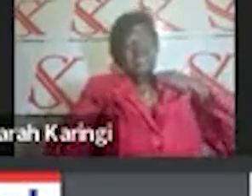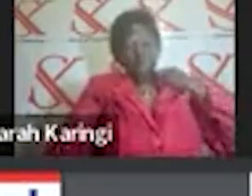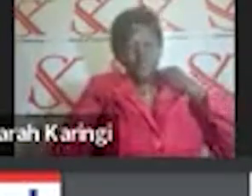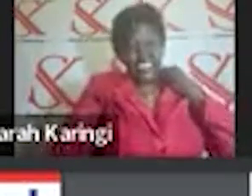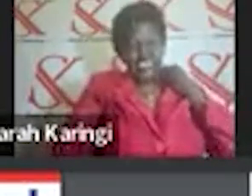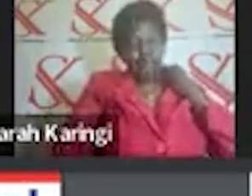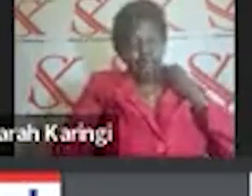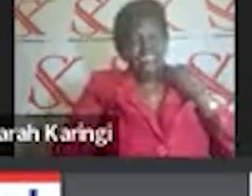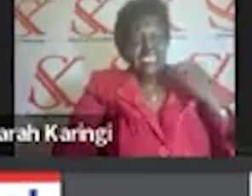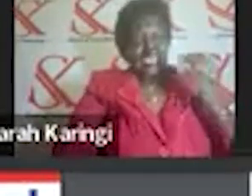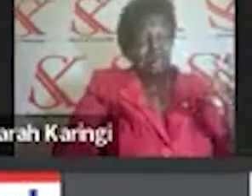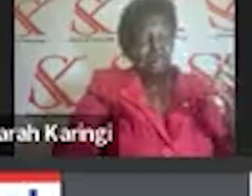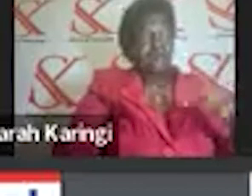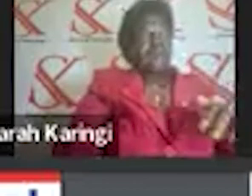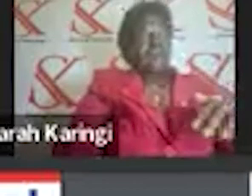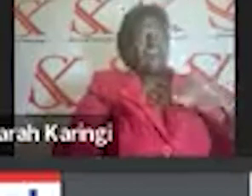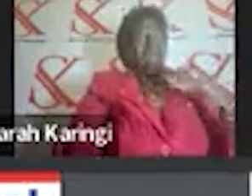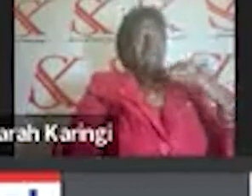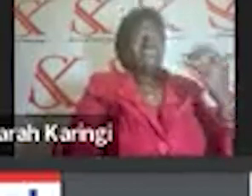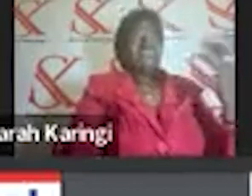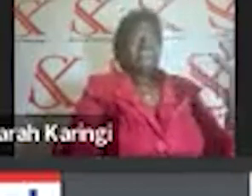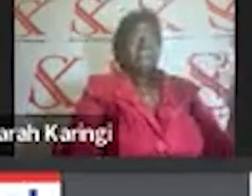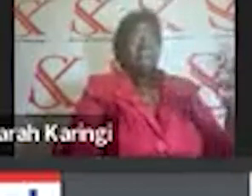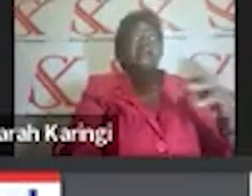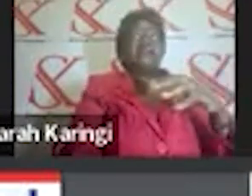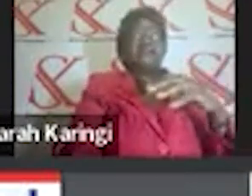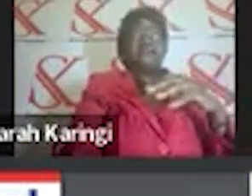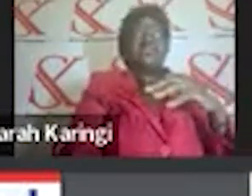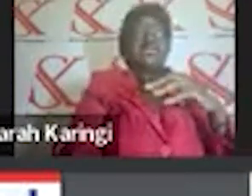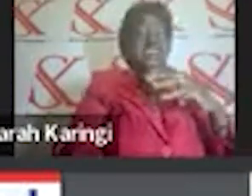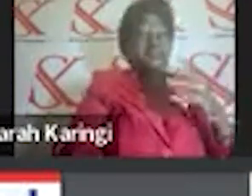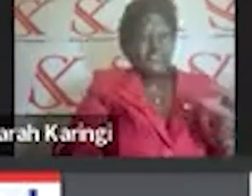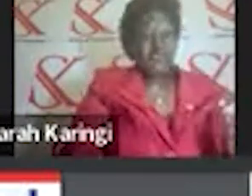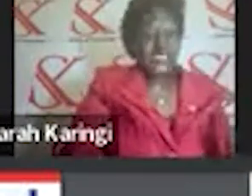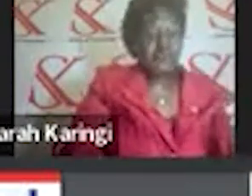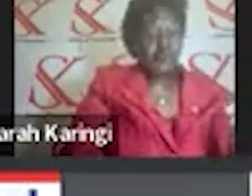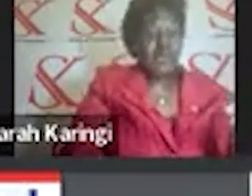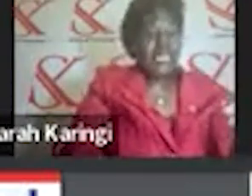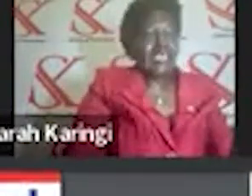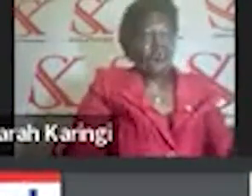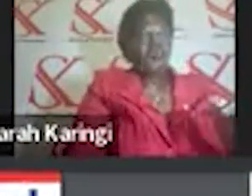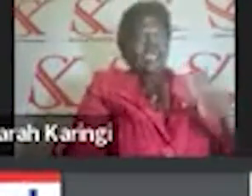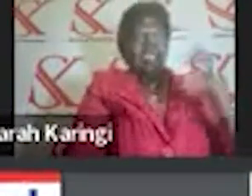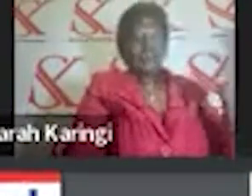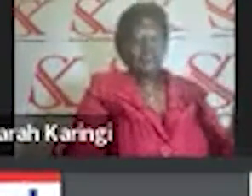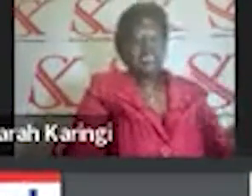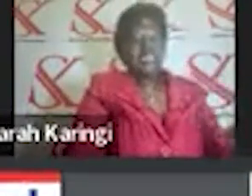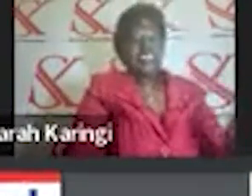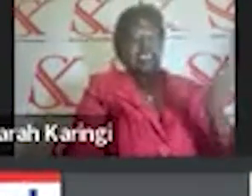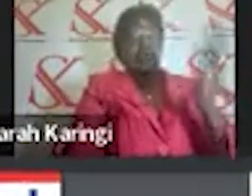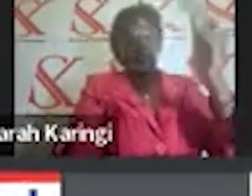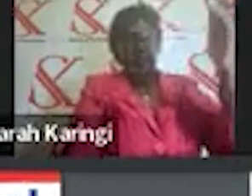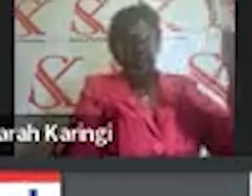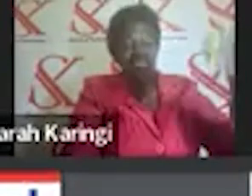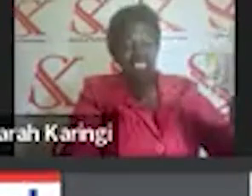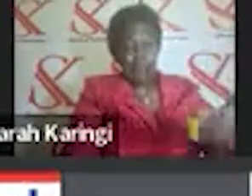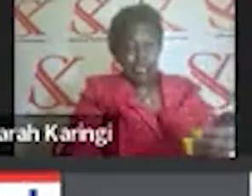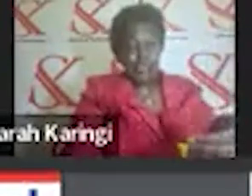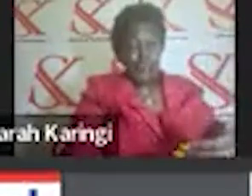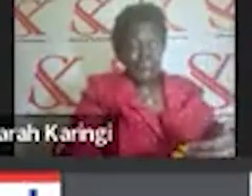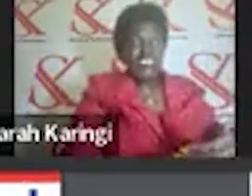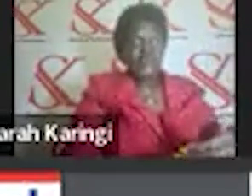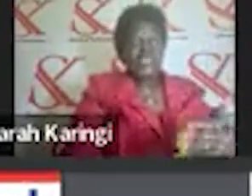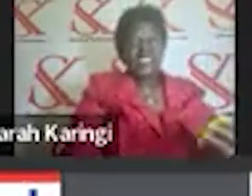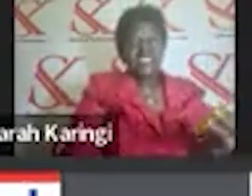someone maybe to train my staff in matters, say, entrepreneurship, whom can I call? I call Grace because she has